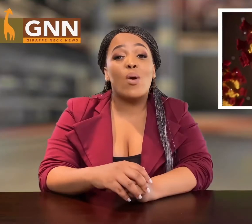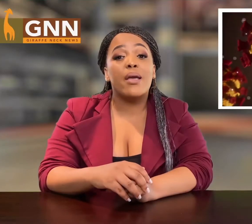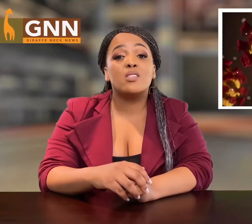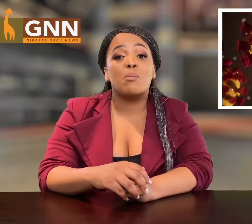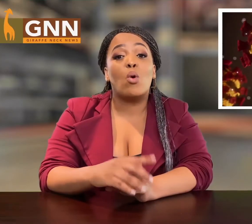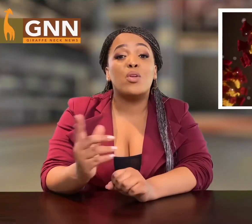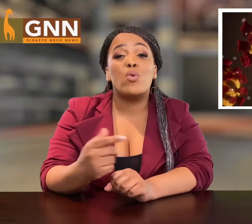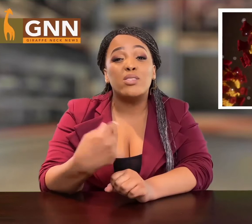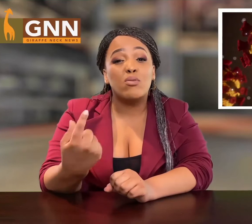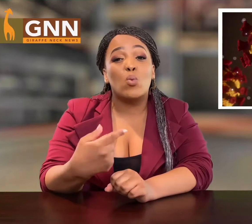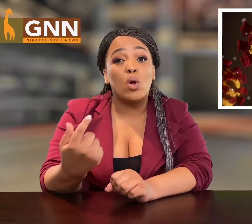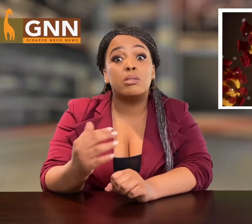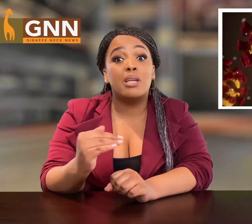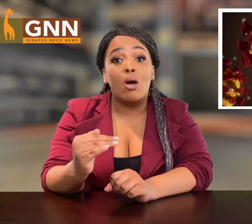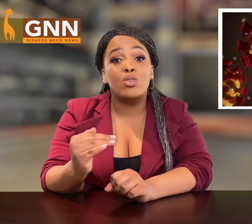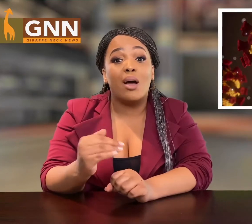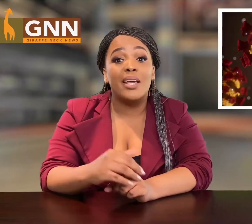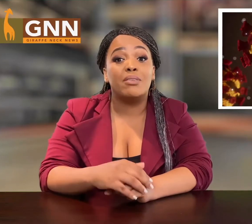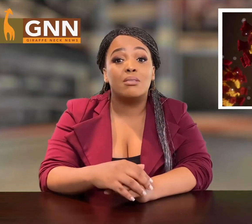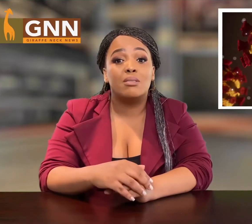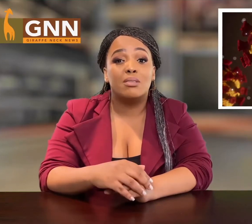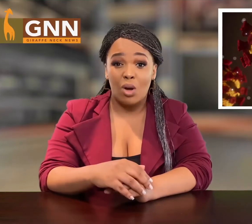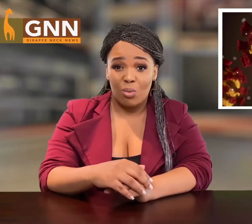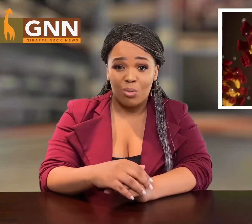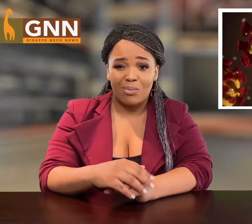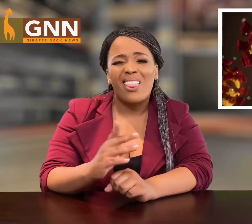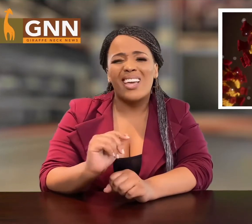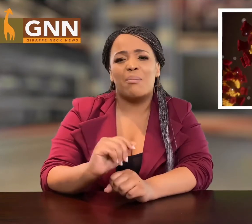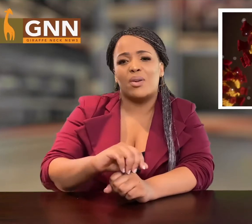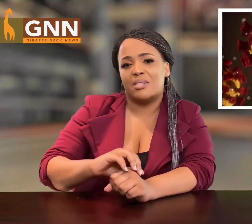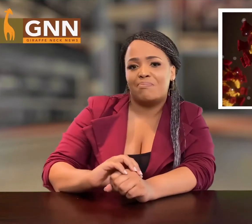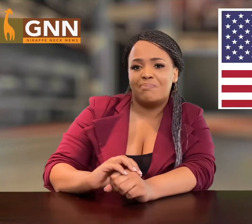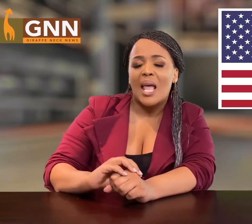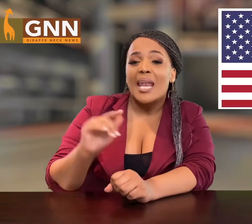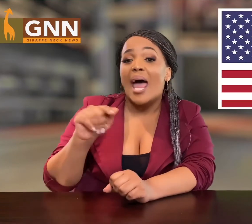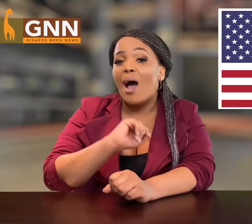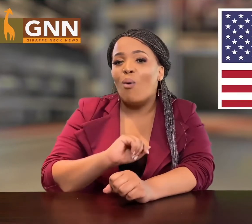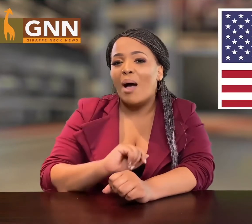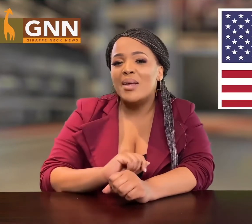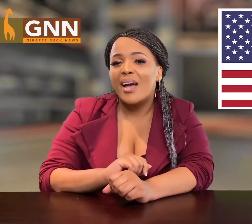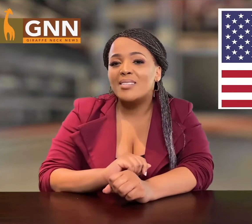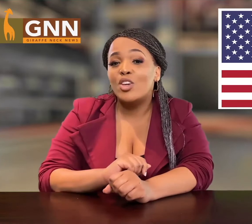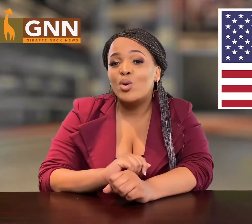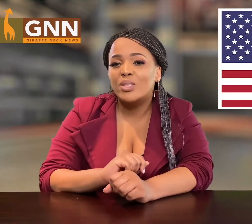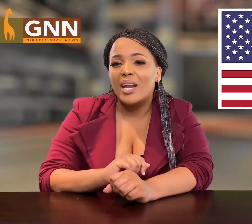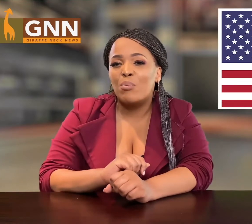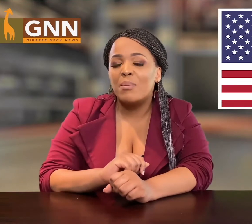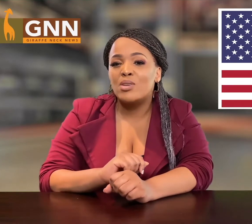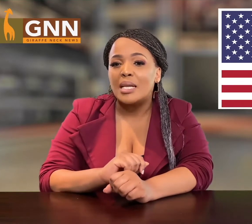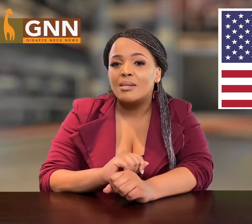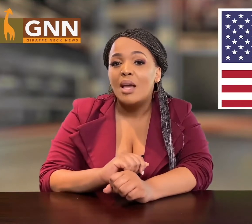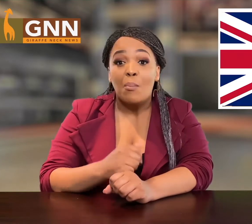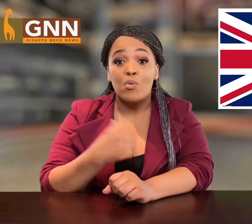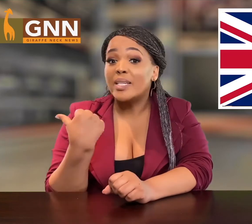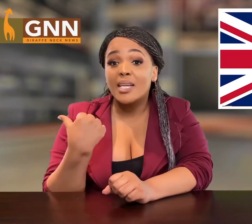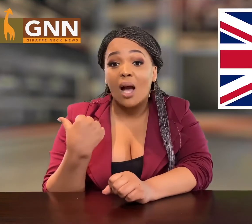many ways, brought the rest of the world down to our level. No, think about it. Now, America has a huge unemployment